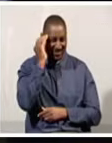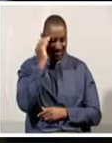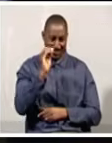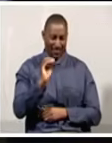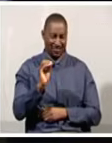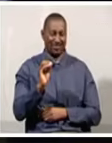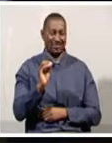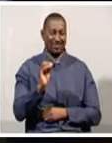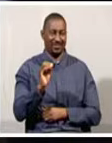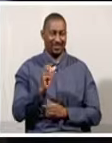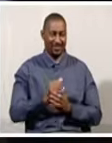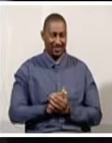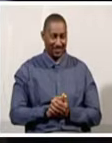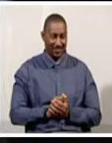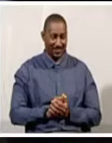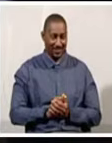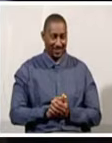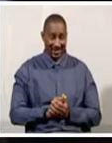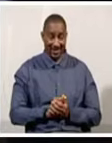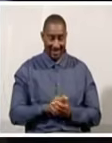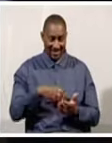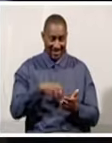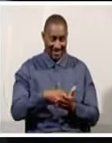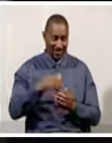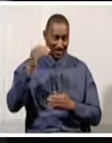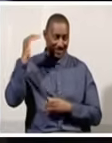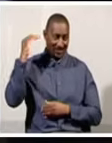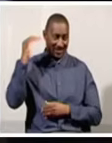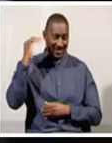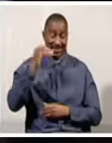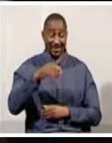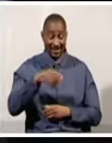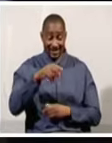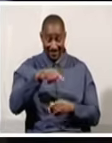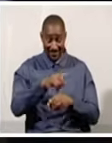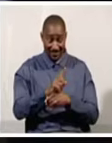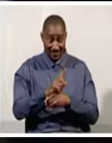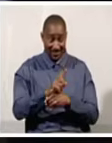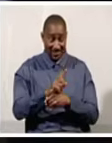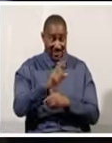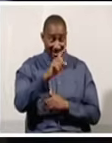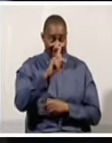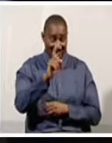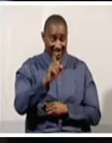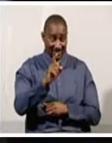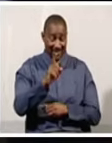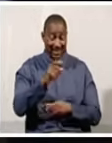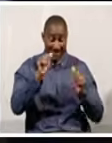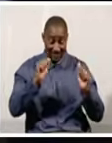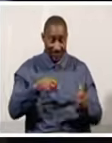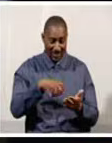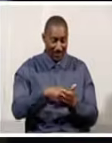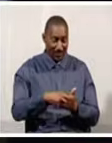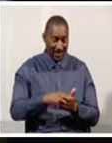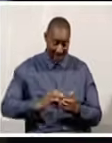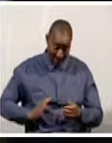level. And I sat at one of the tables at the back, because when I walked in I asked, are tables designated or can I sit anywhere? And I was informed,